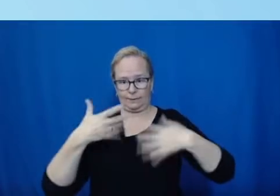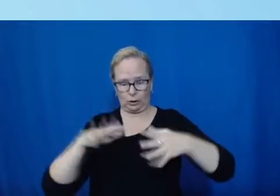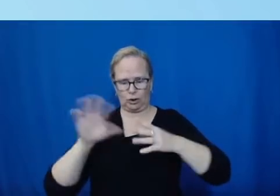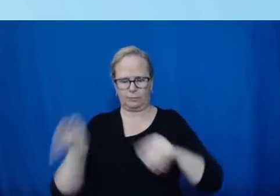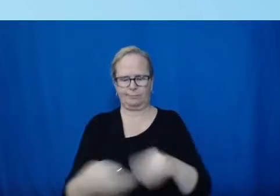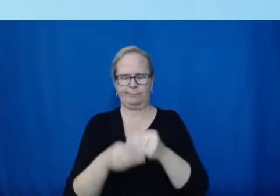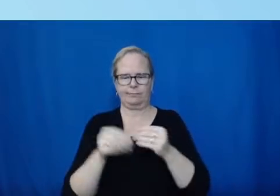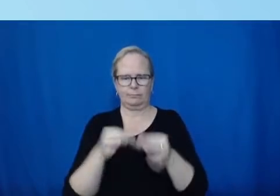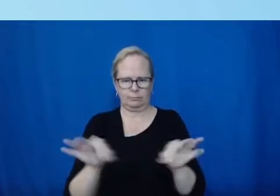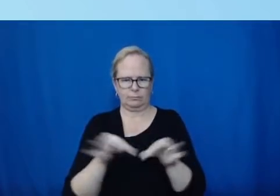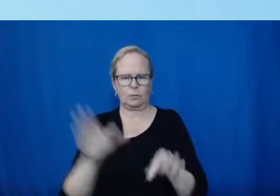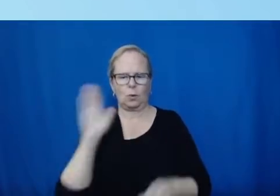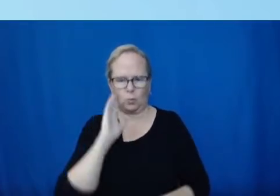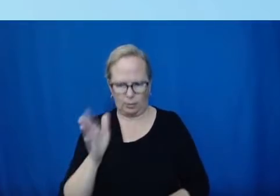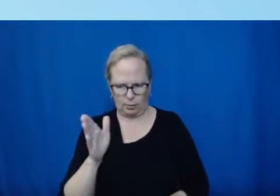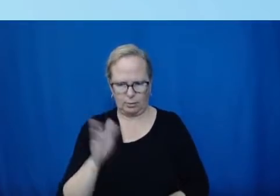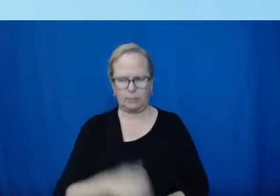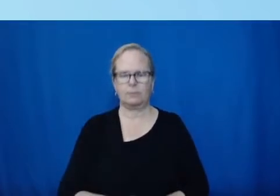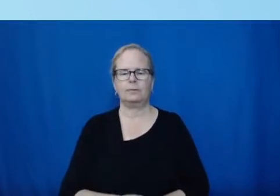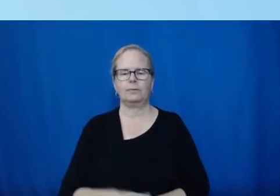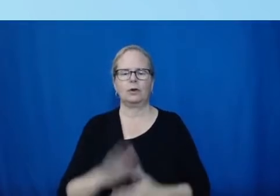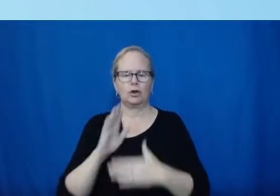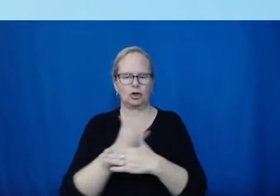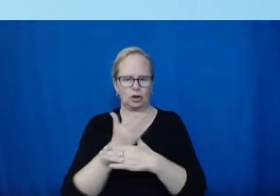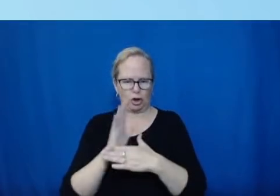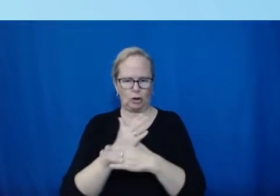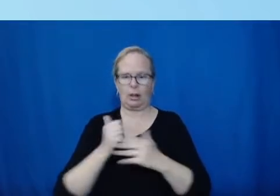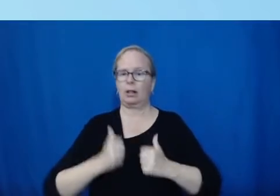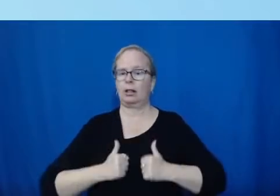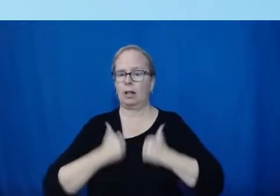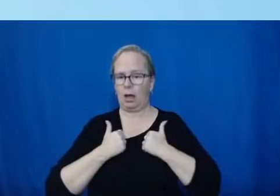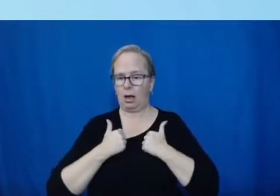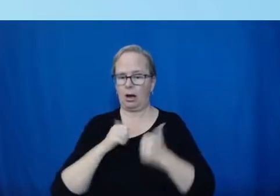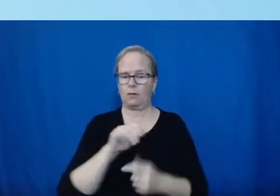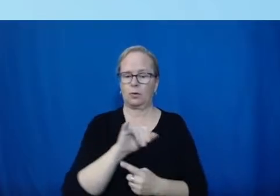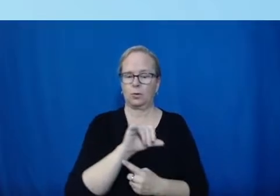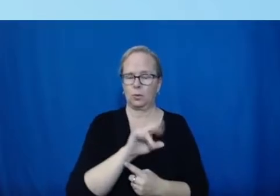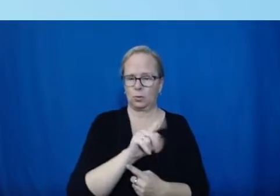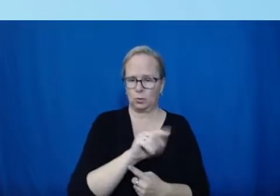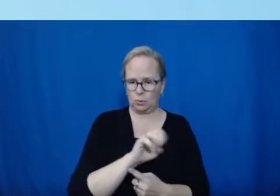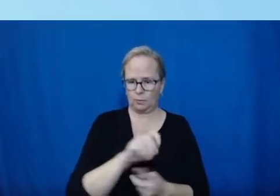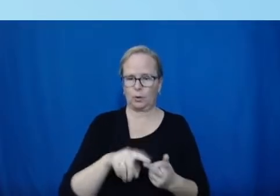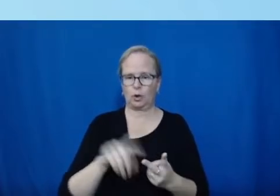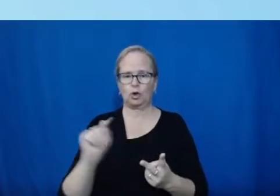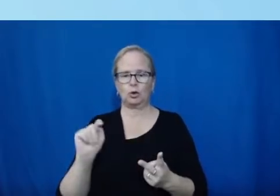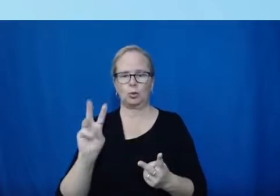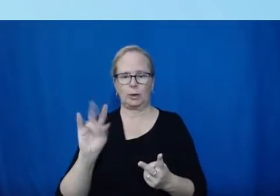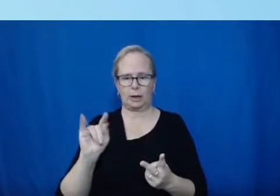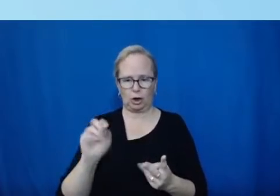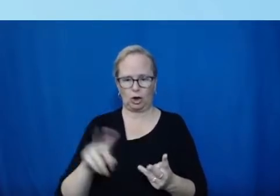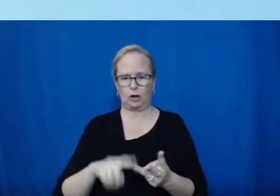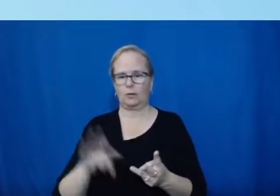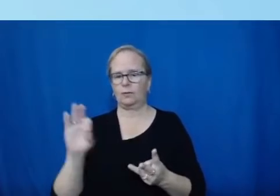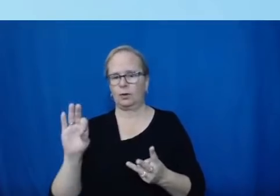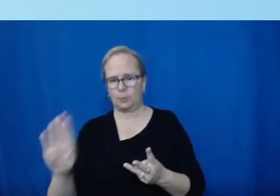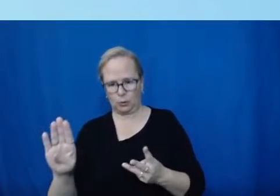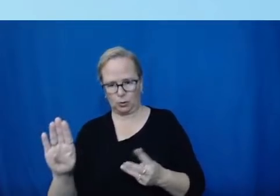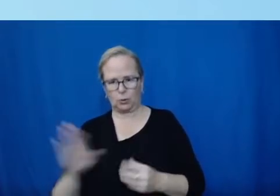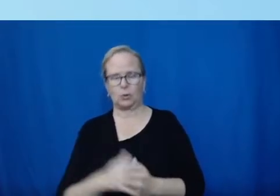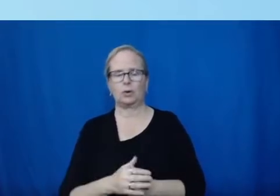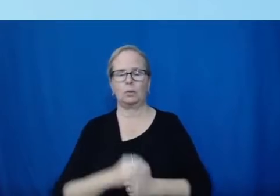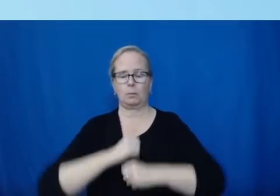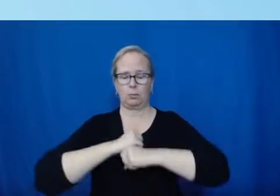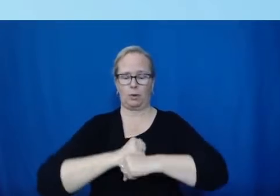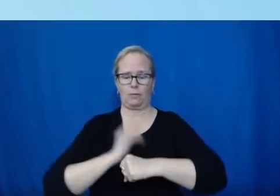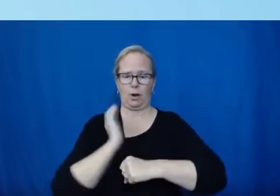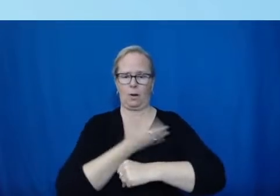This conversation for the public is being shared live on YouTube, Twitter, and Facebook. The Protect Our Province COVID-19 briefing is a regular panel of